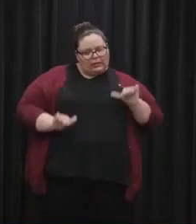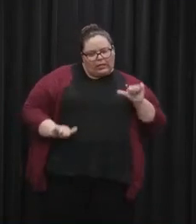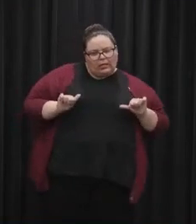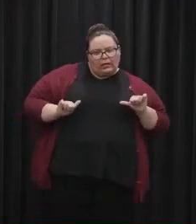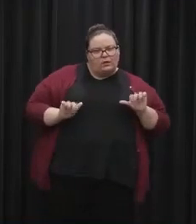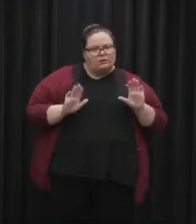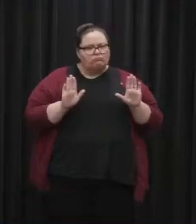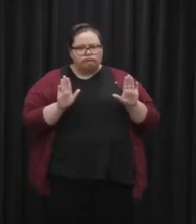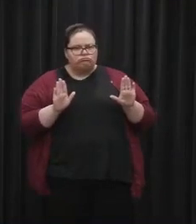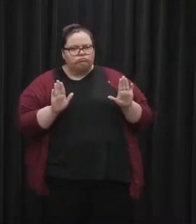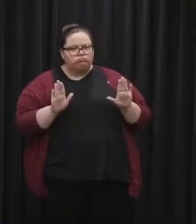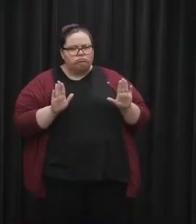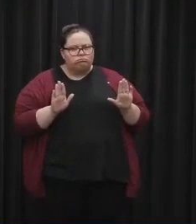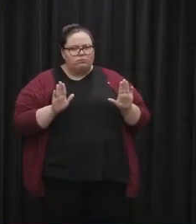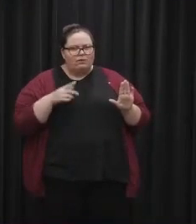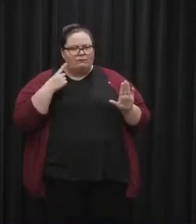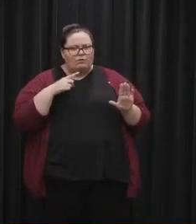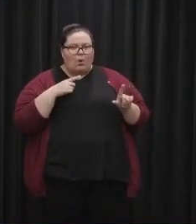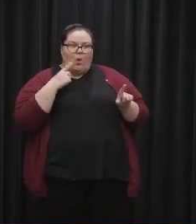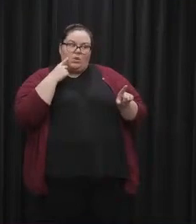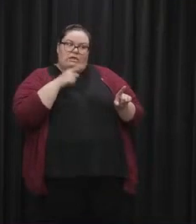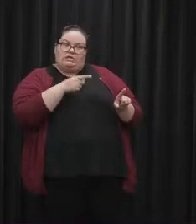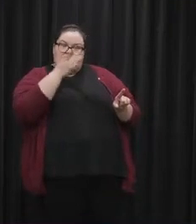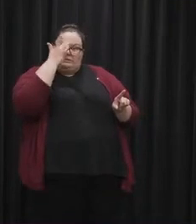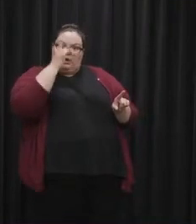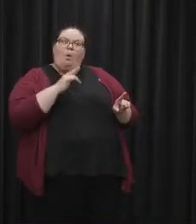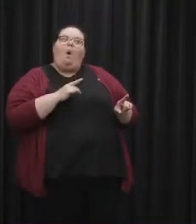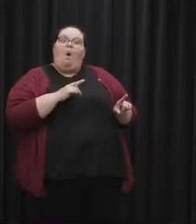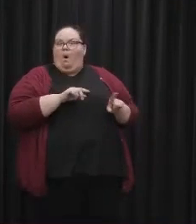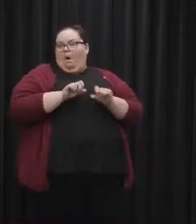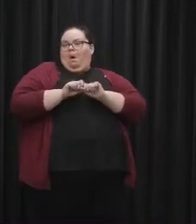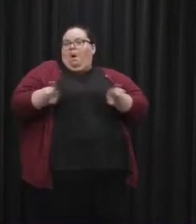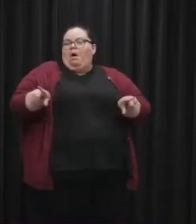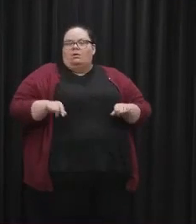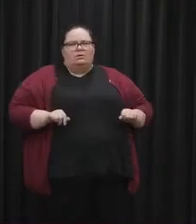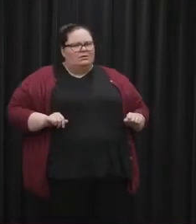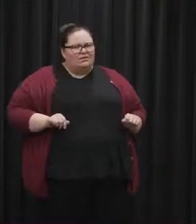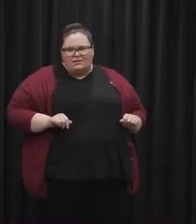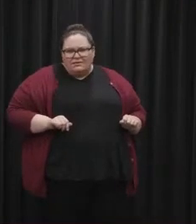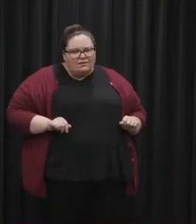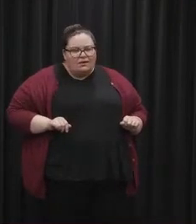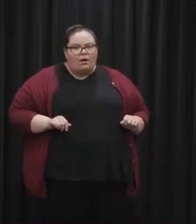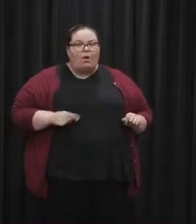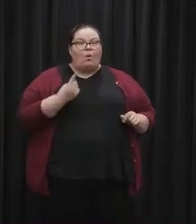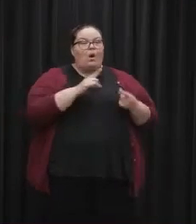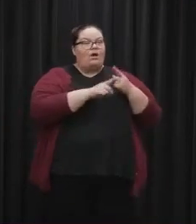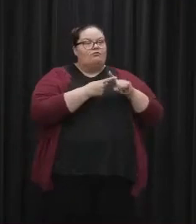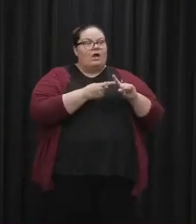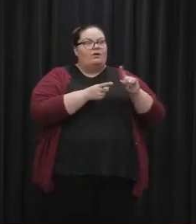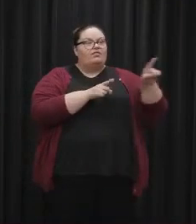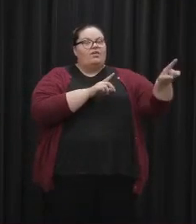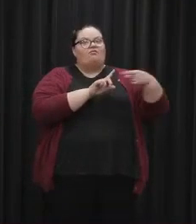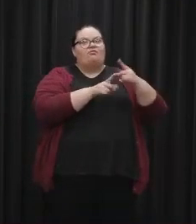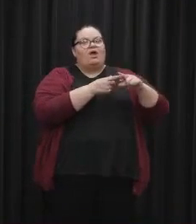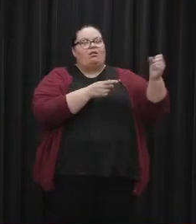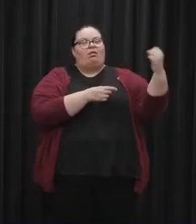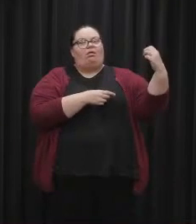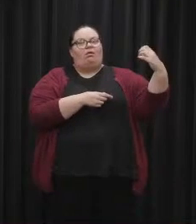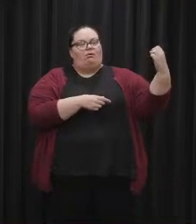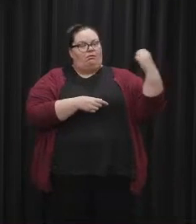spread information about people you think might be sick. Do not spread information about stories you might have heard from a friend of a friend about a